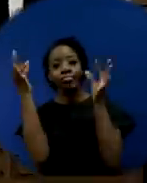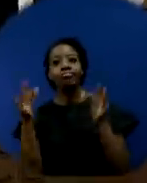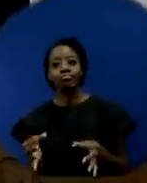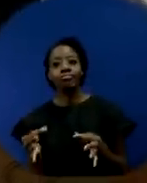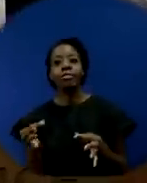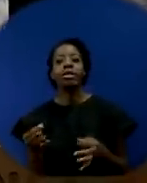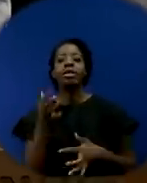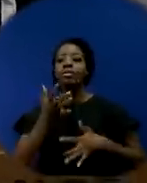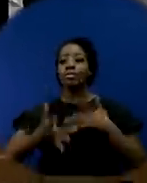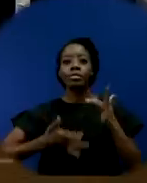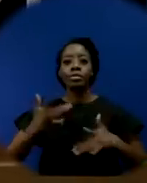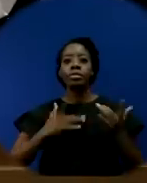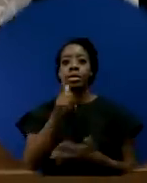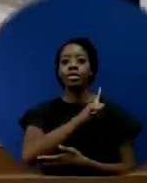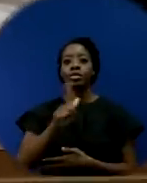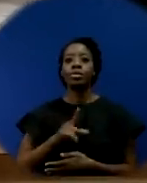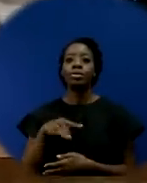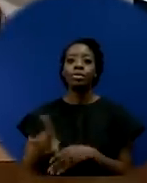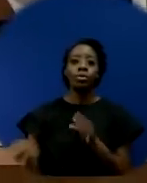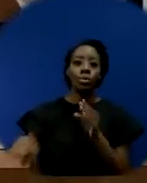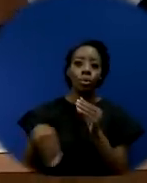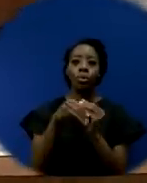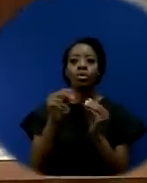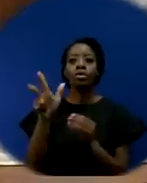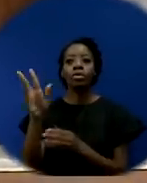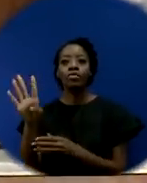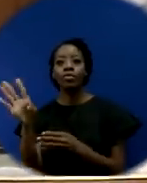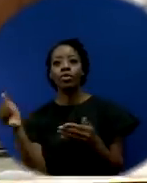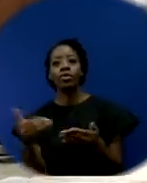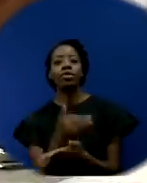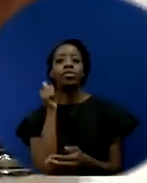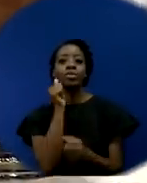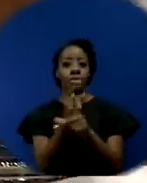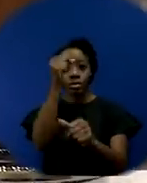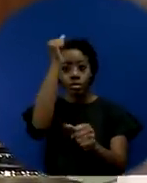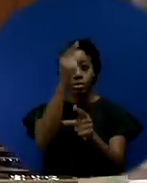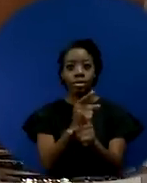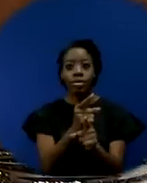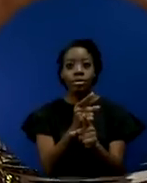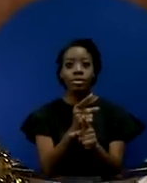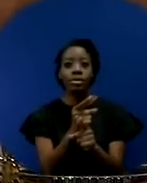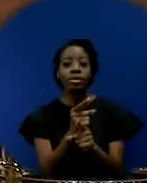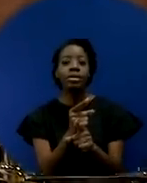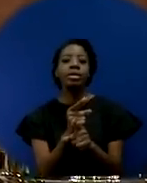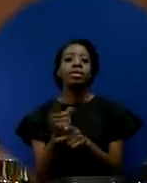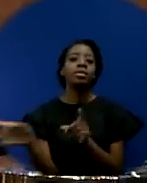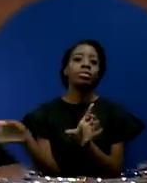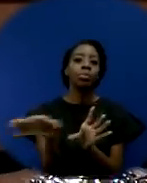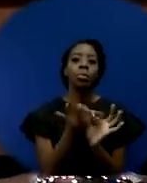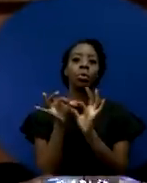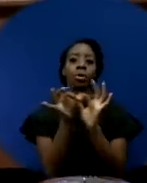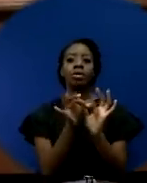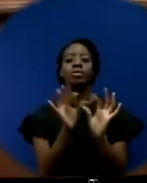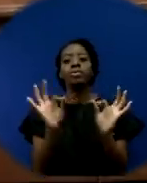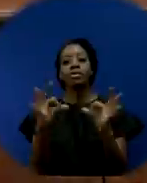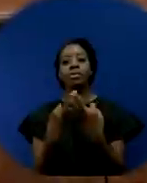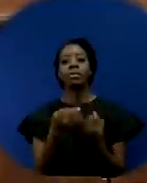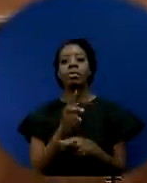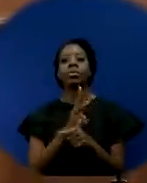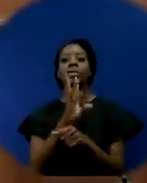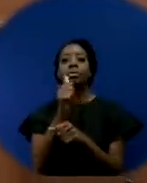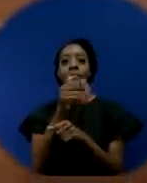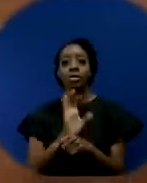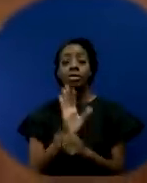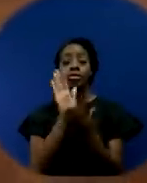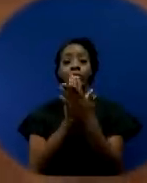so excited. The Lord just added to our church 34 new sisters and brothers as a part of the family of Wheeler Avenue.